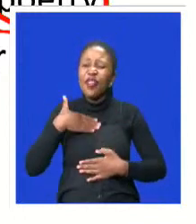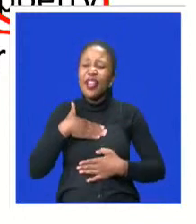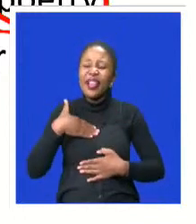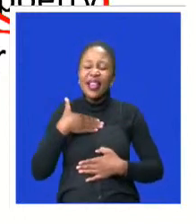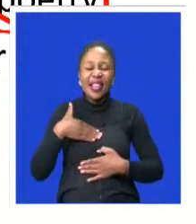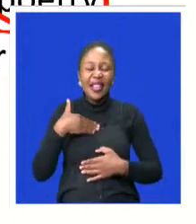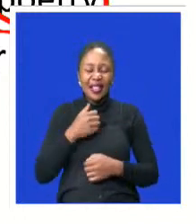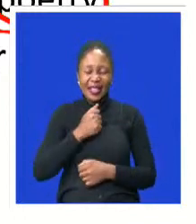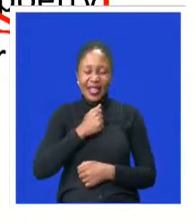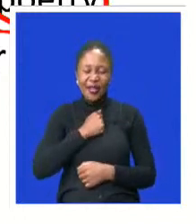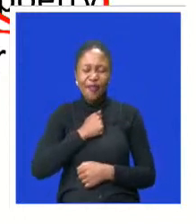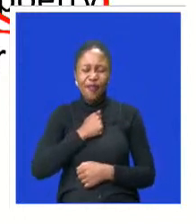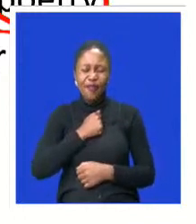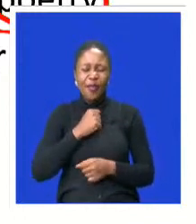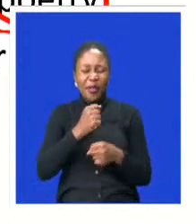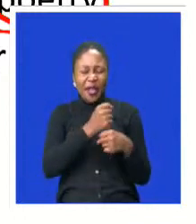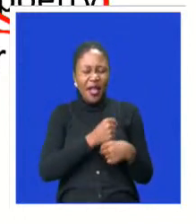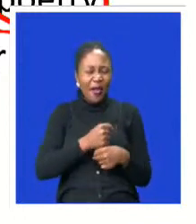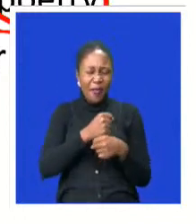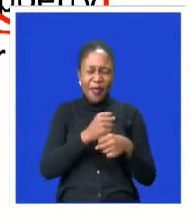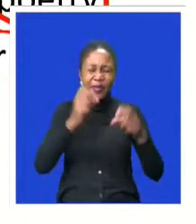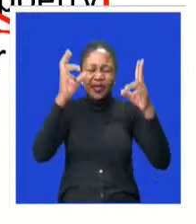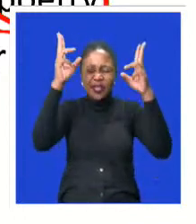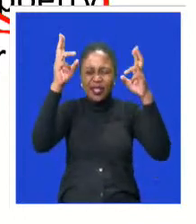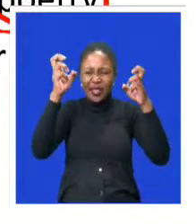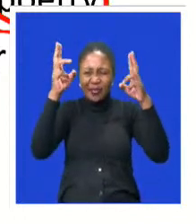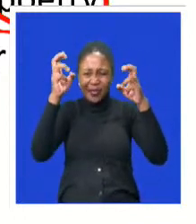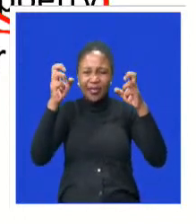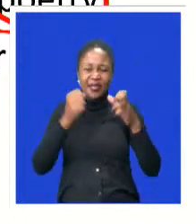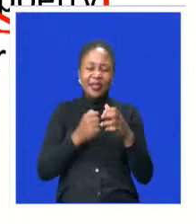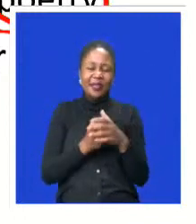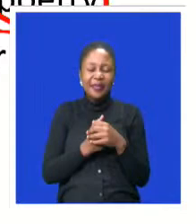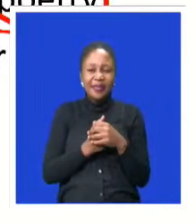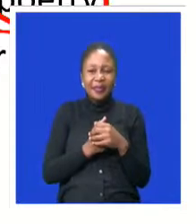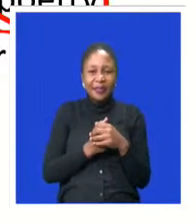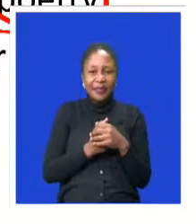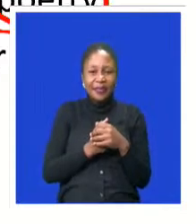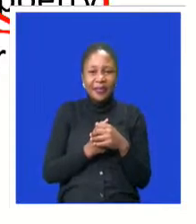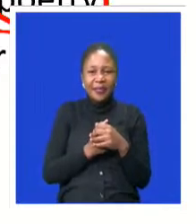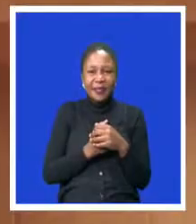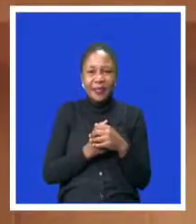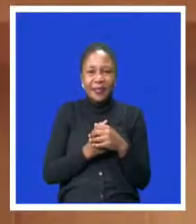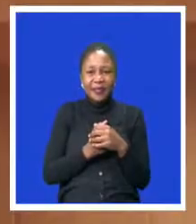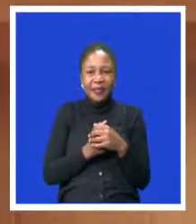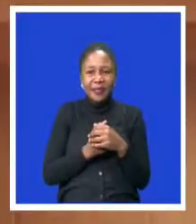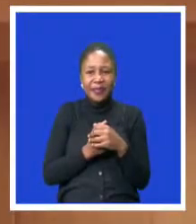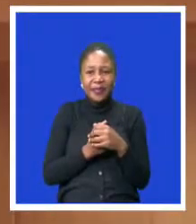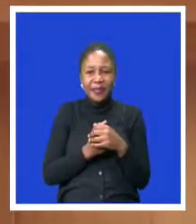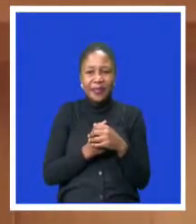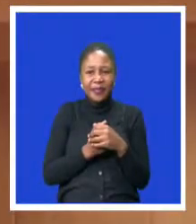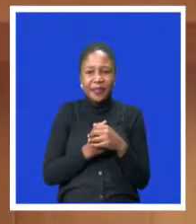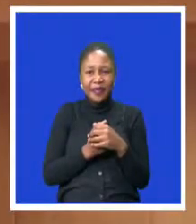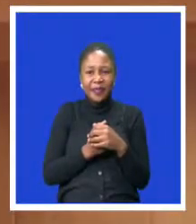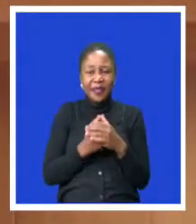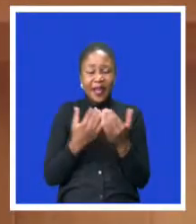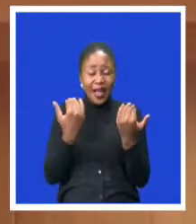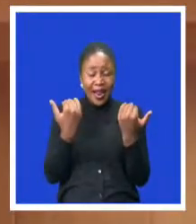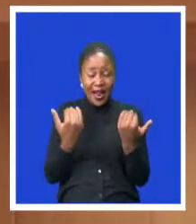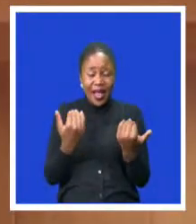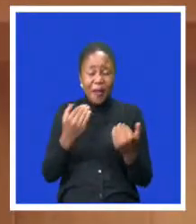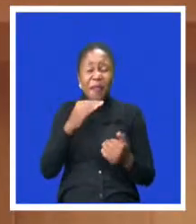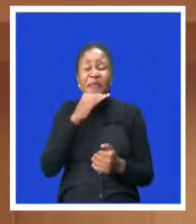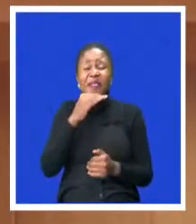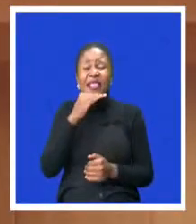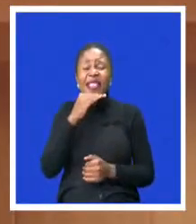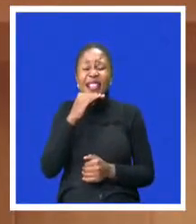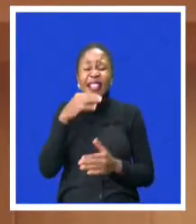is when we do poetry as well. And also in the narrative composition, what you have experienced, you will find